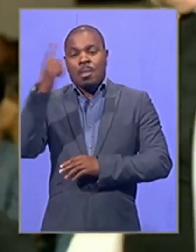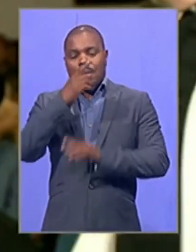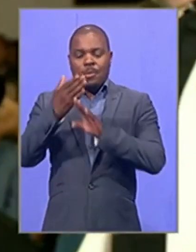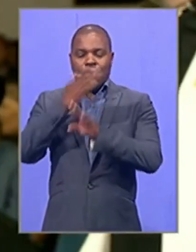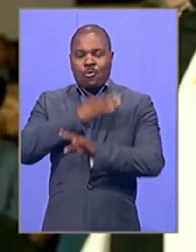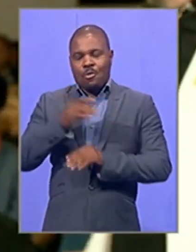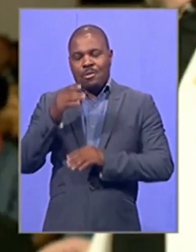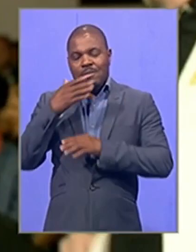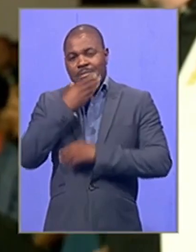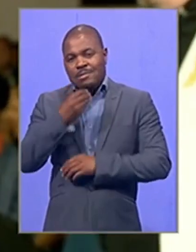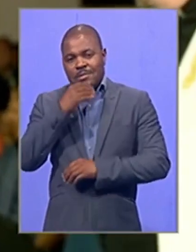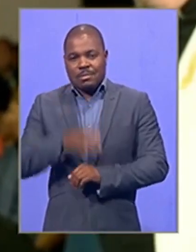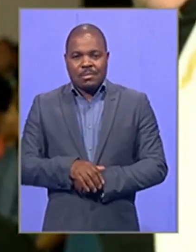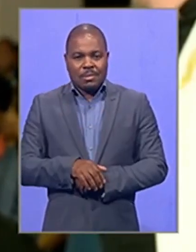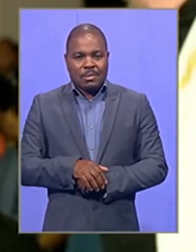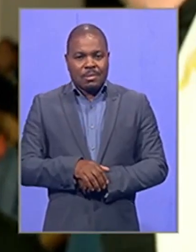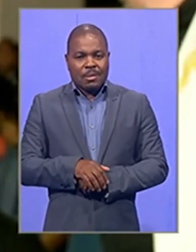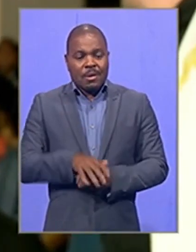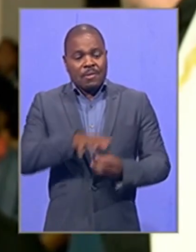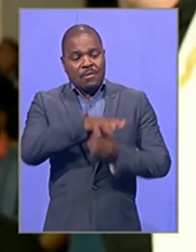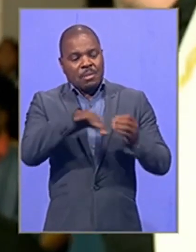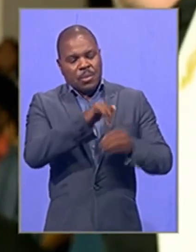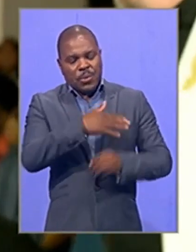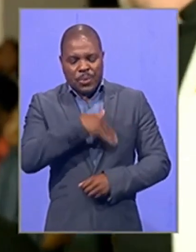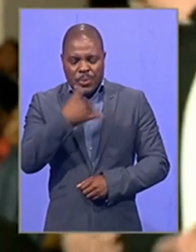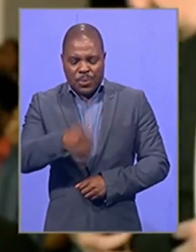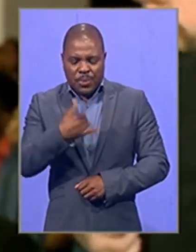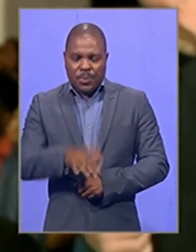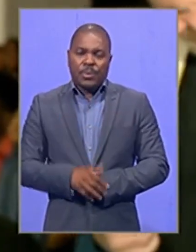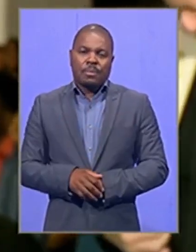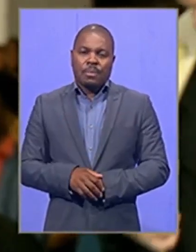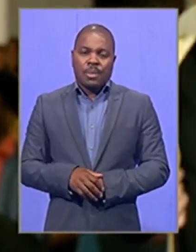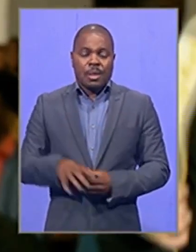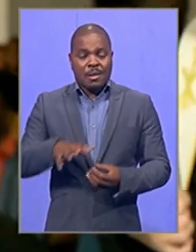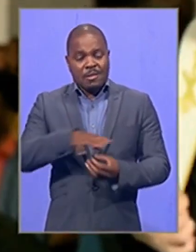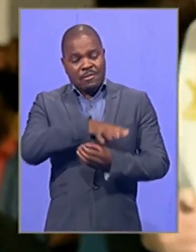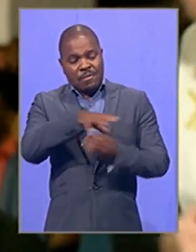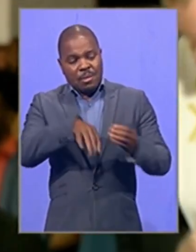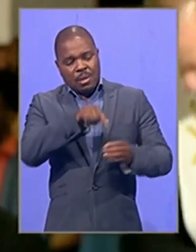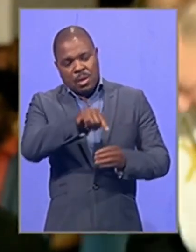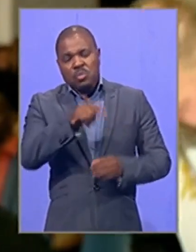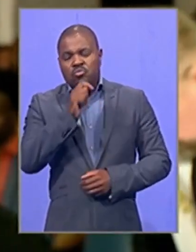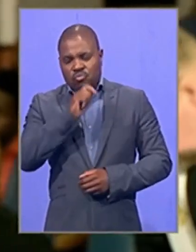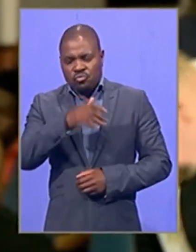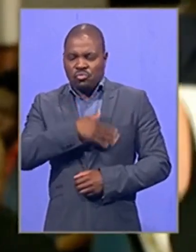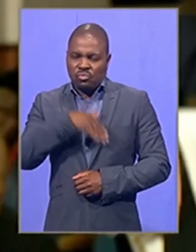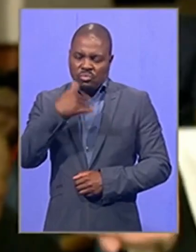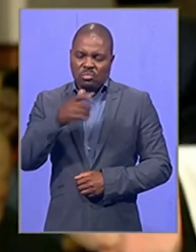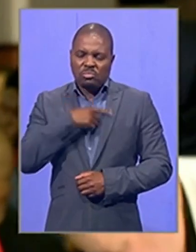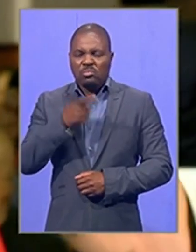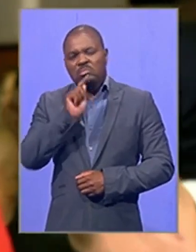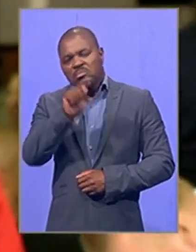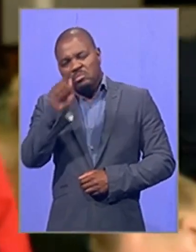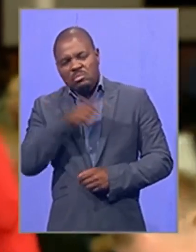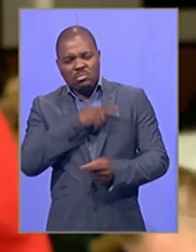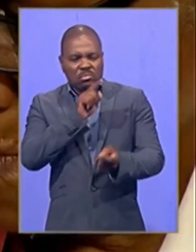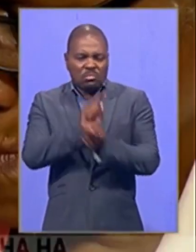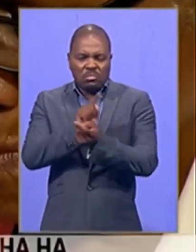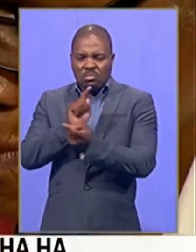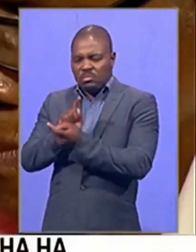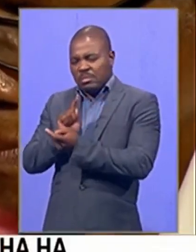The mood of the family, it is very painful as we work around and amongst